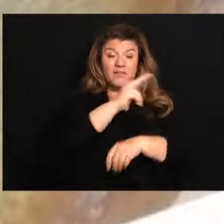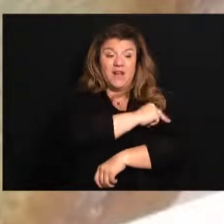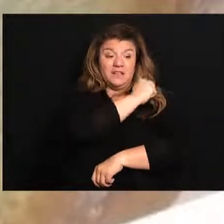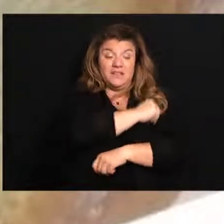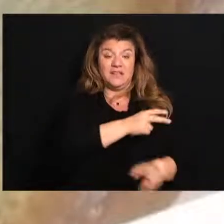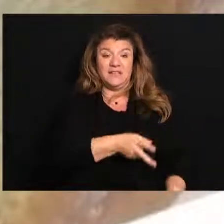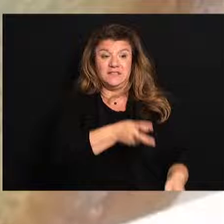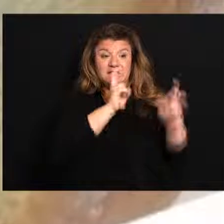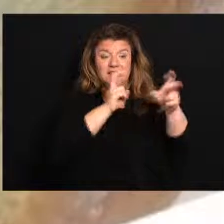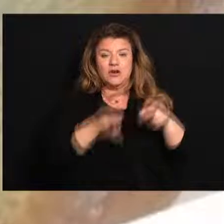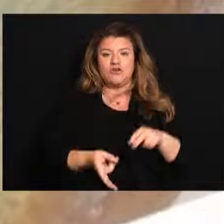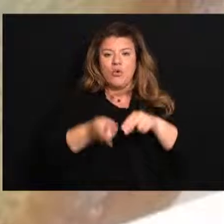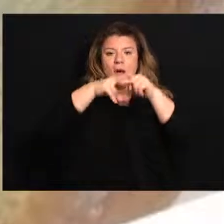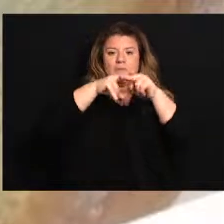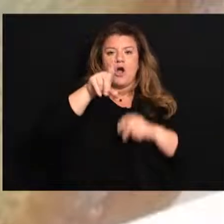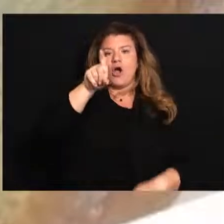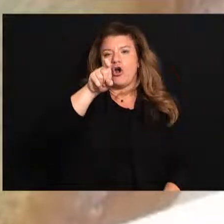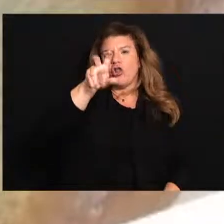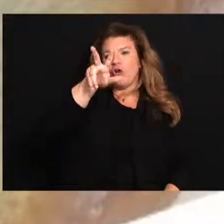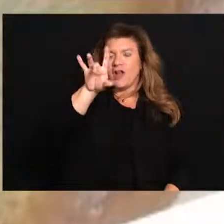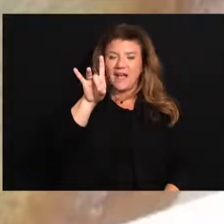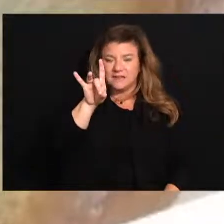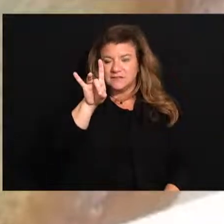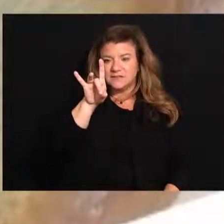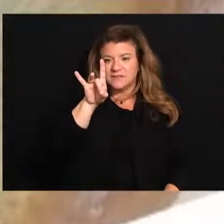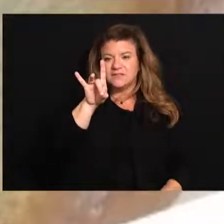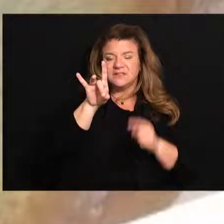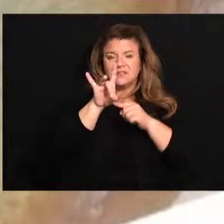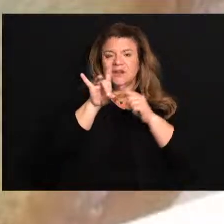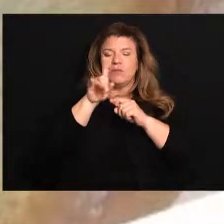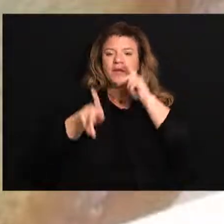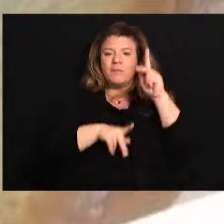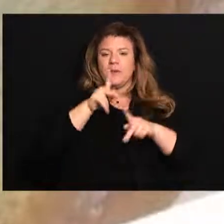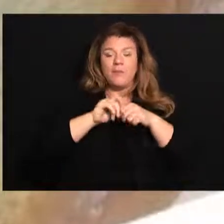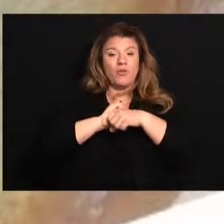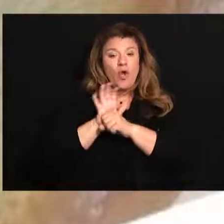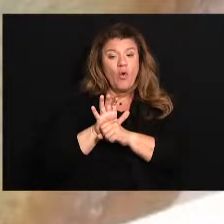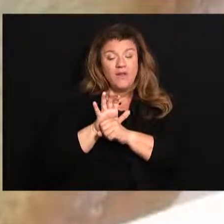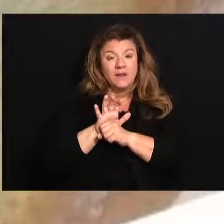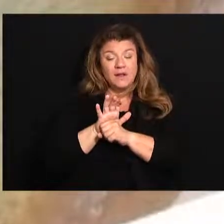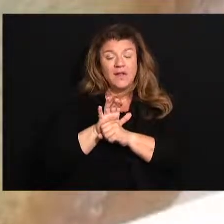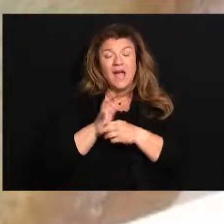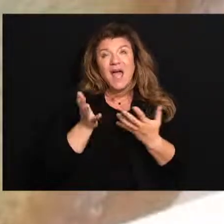to go up to about 138 with people with COVID, which is still